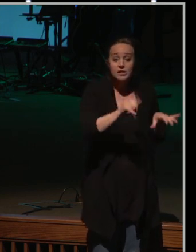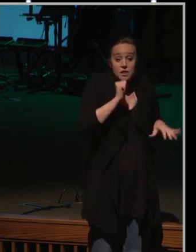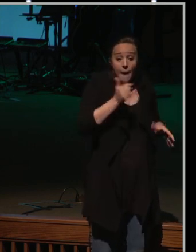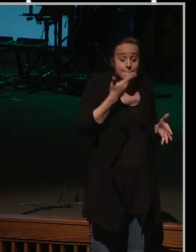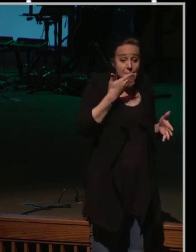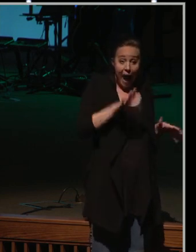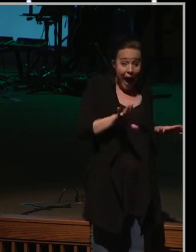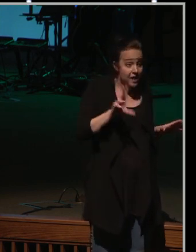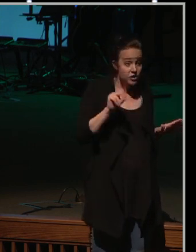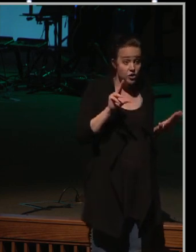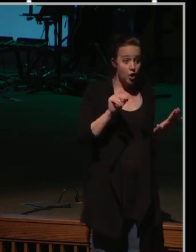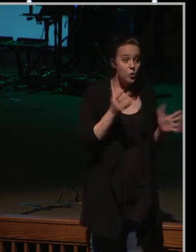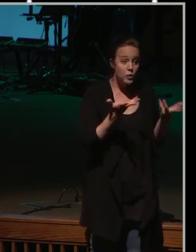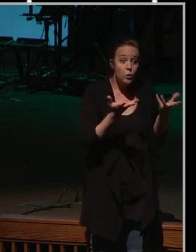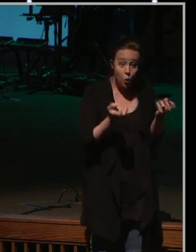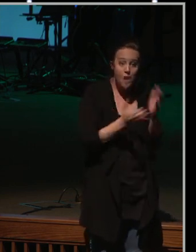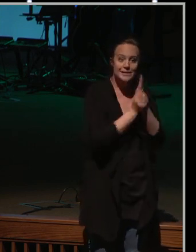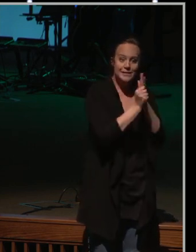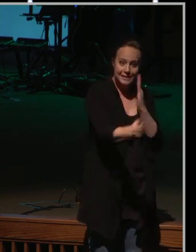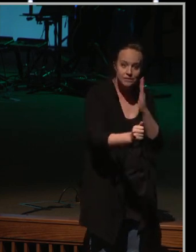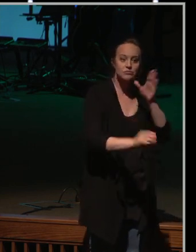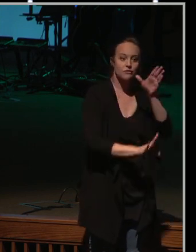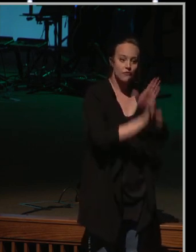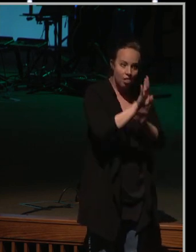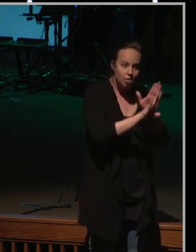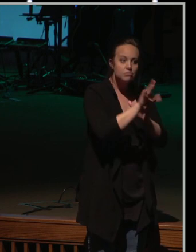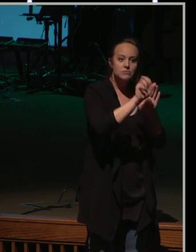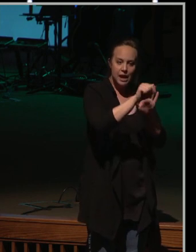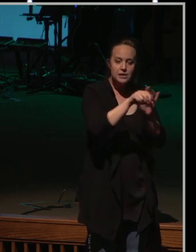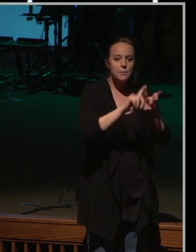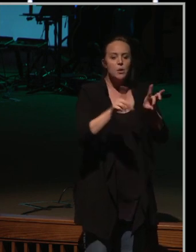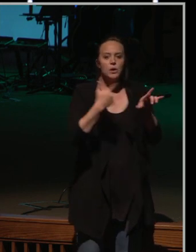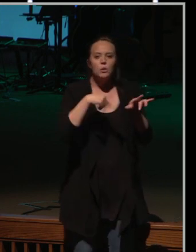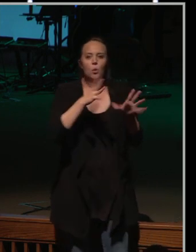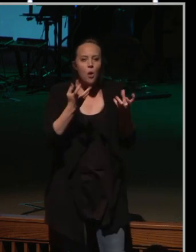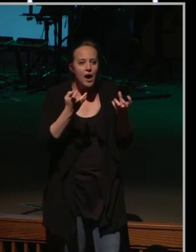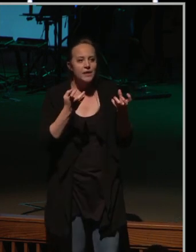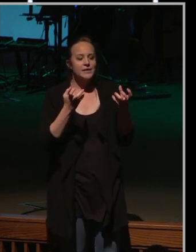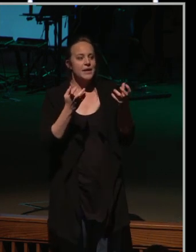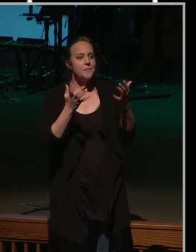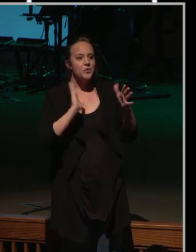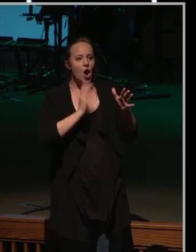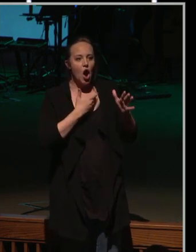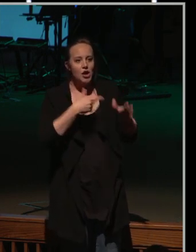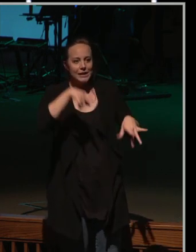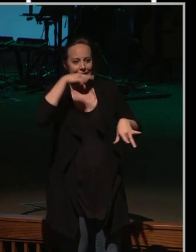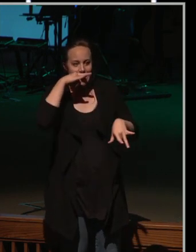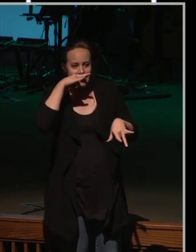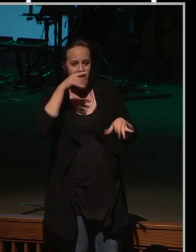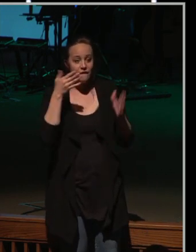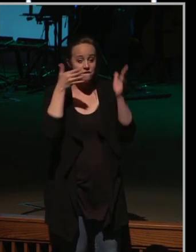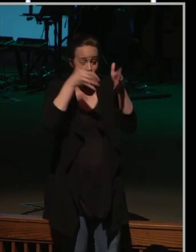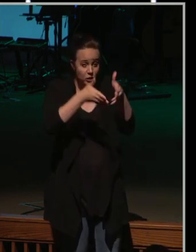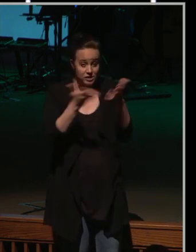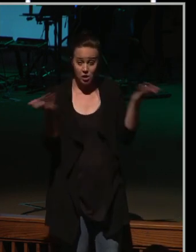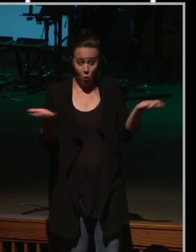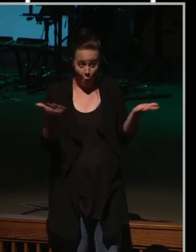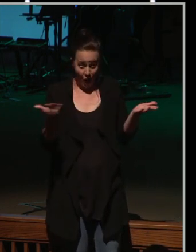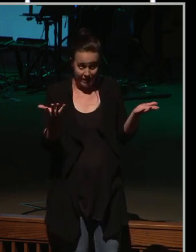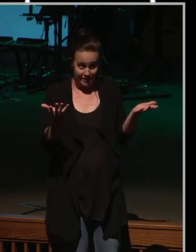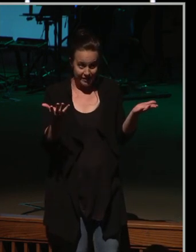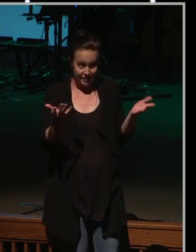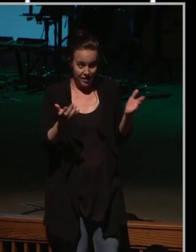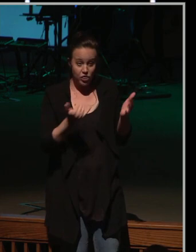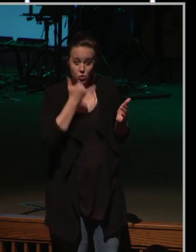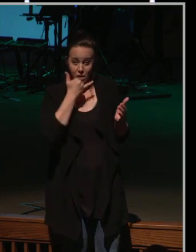our kids. But I wonder, in our zeal to support our kids in these pursuits, are we focusing on the wrong things? Are we drifting off